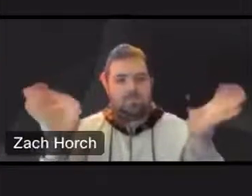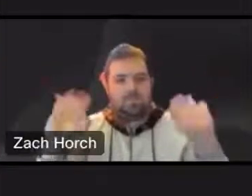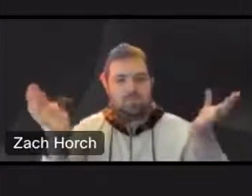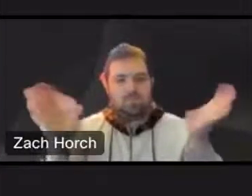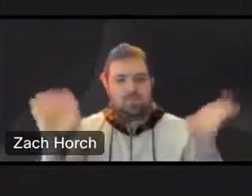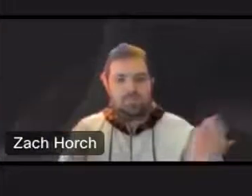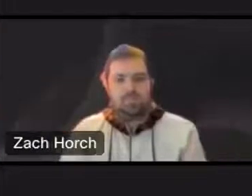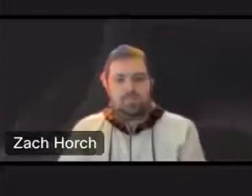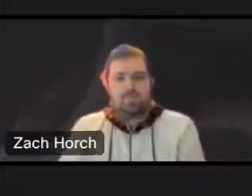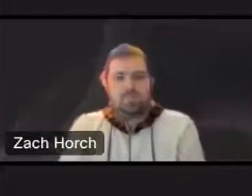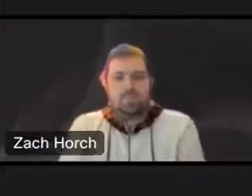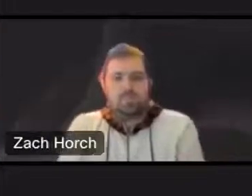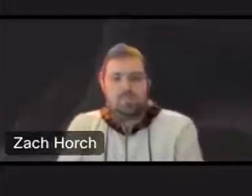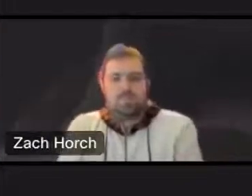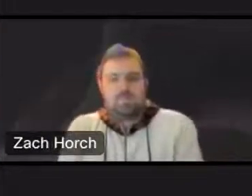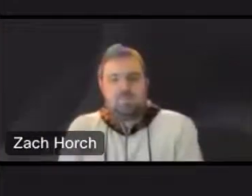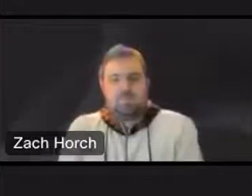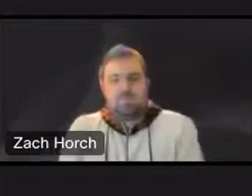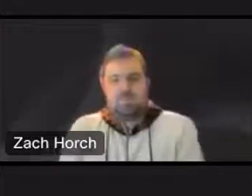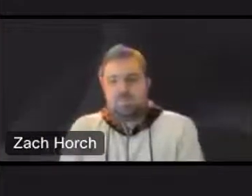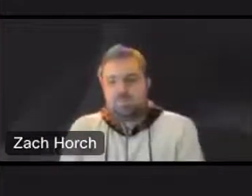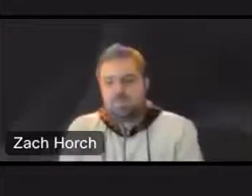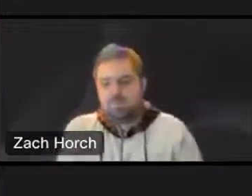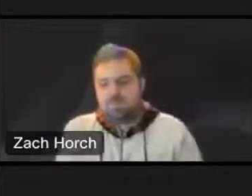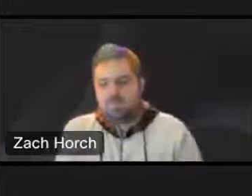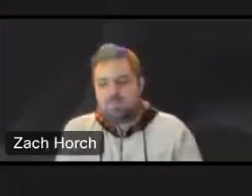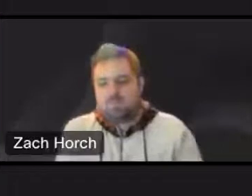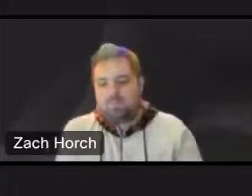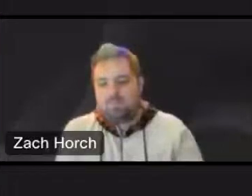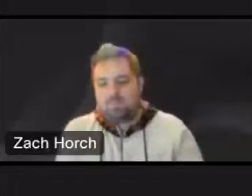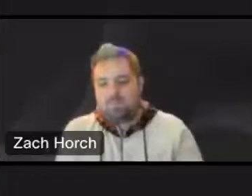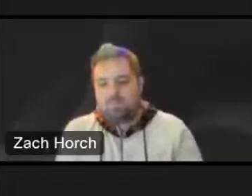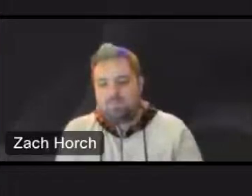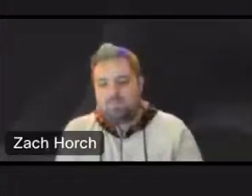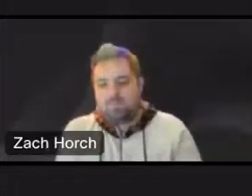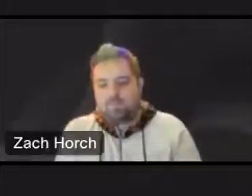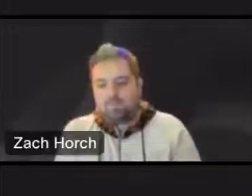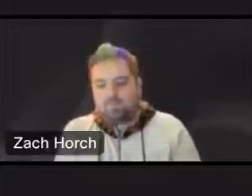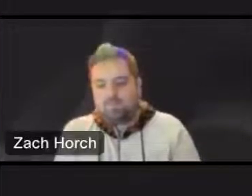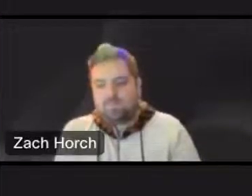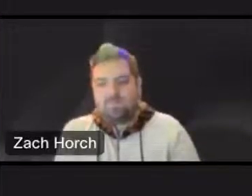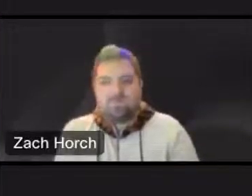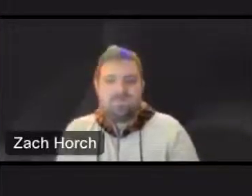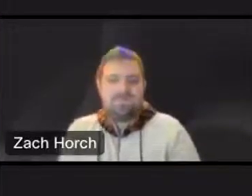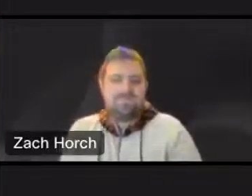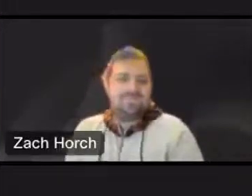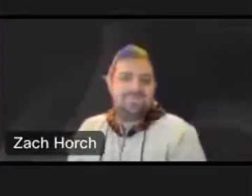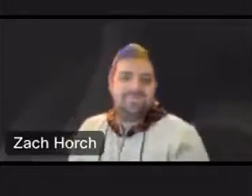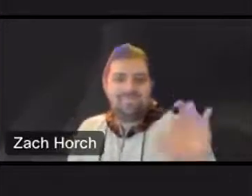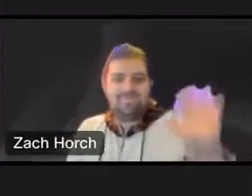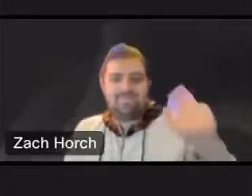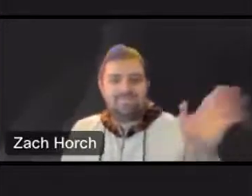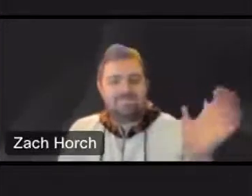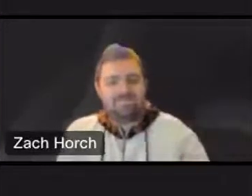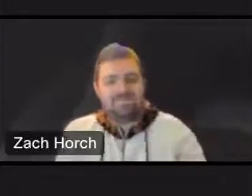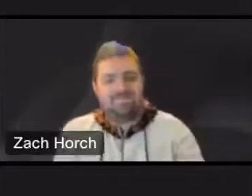Services as our new community services manager. We're going to have another manager joining us in another couple weeks, Michelle McDonald. So, all right, take care, folks. Have a great one.